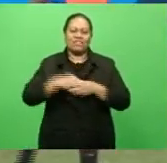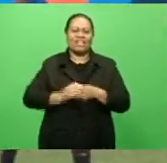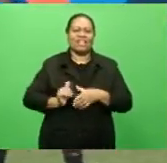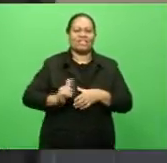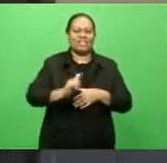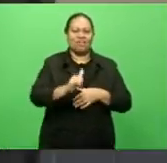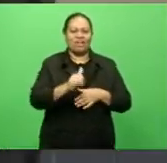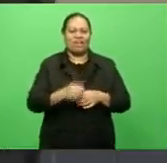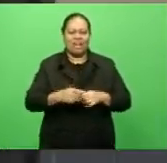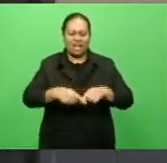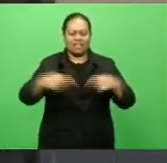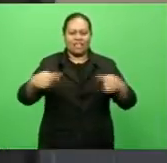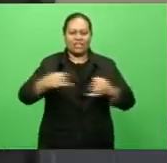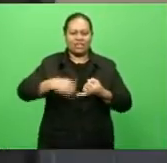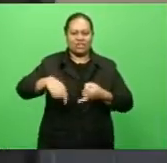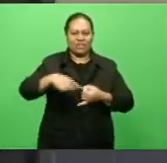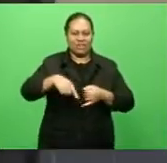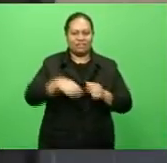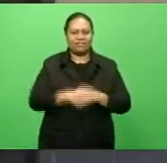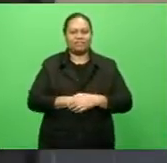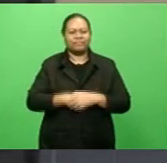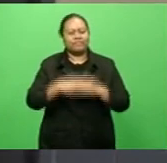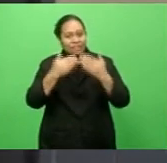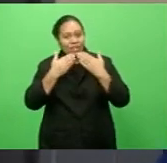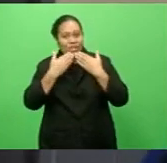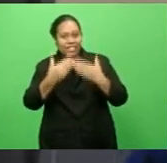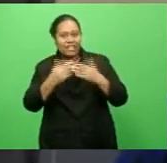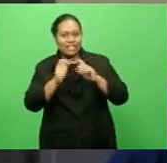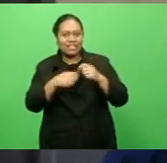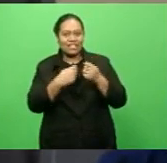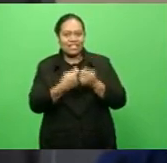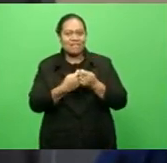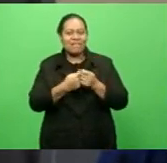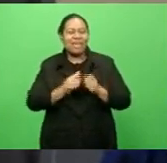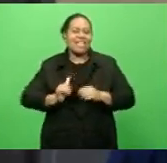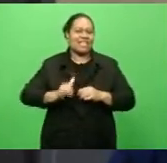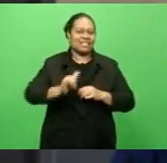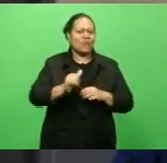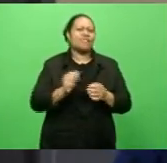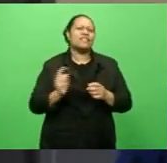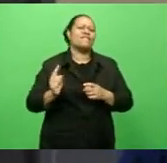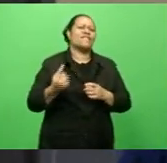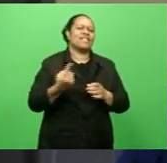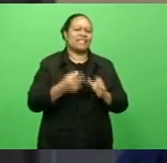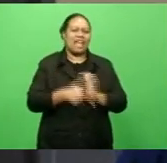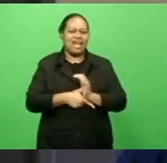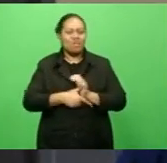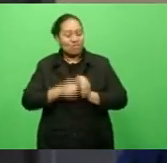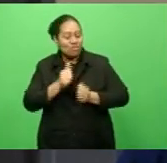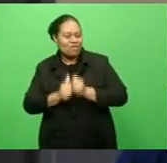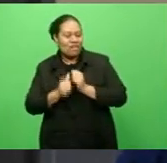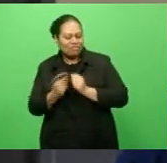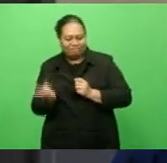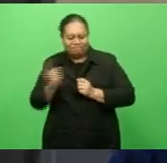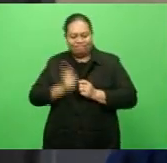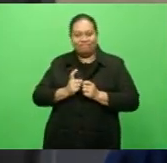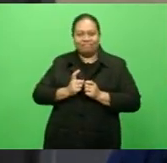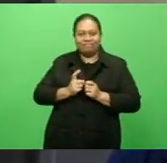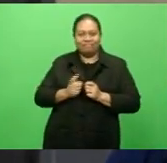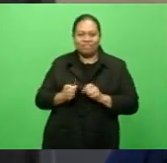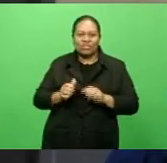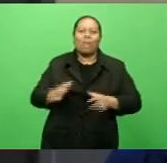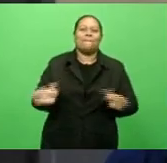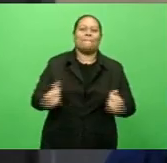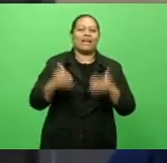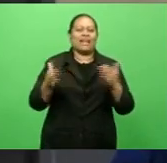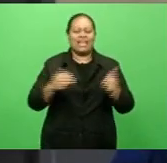Suva. And I think my teammates, that's our first time for my brother to come and play in the Skipper Cup, and